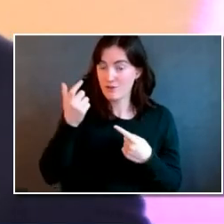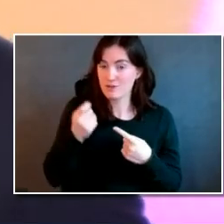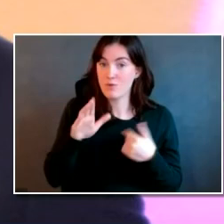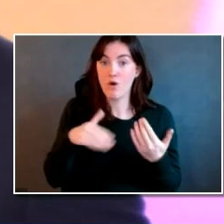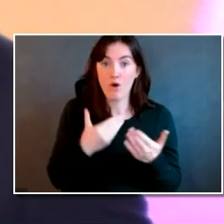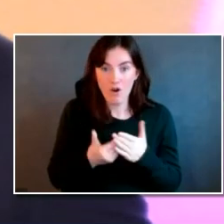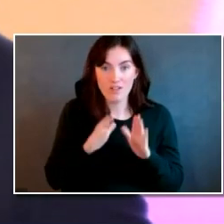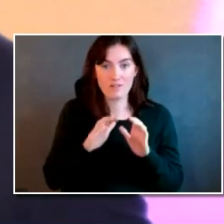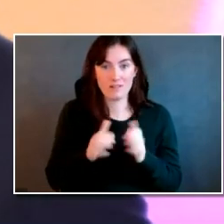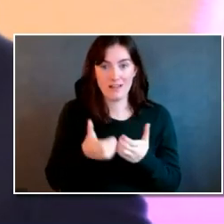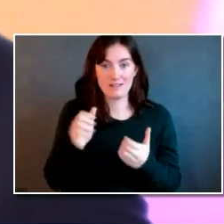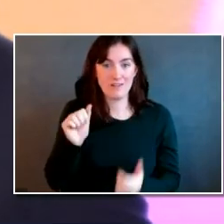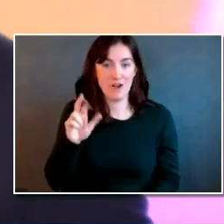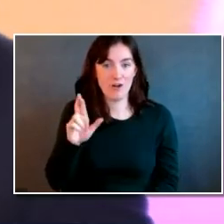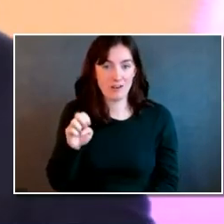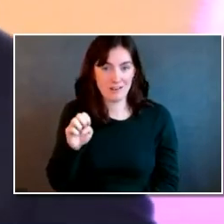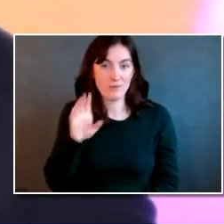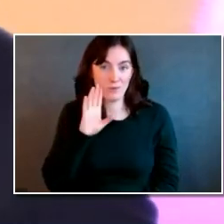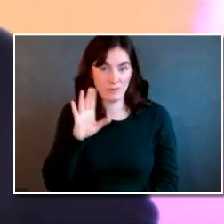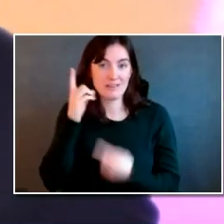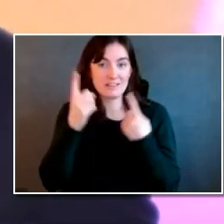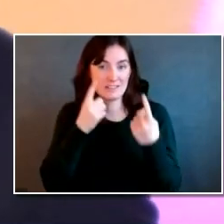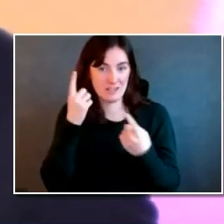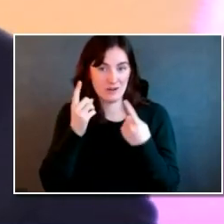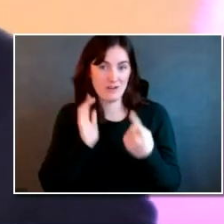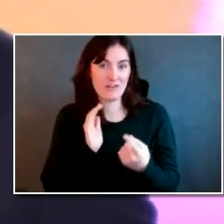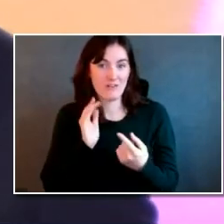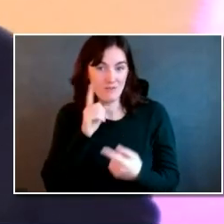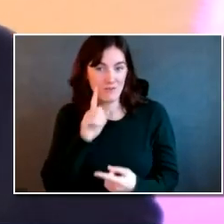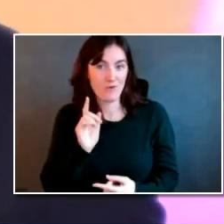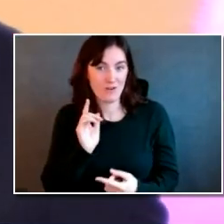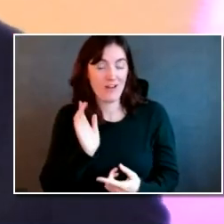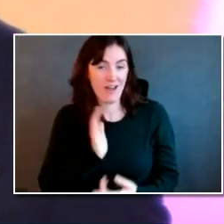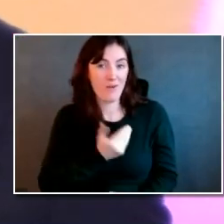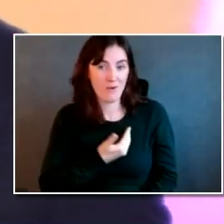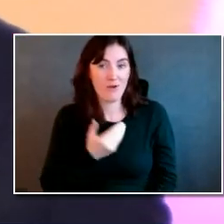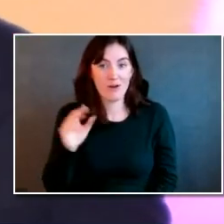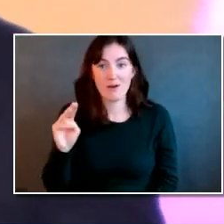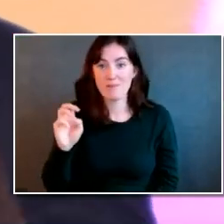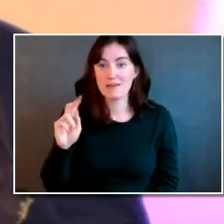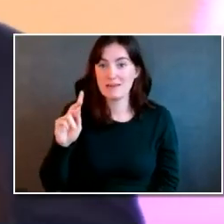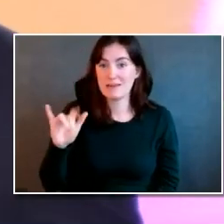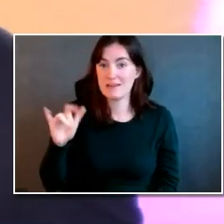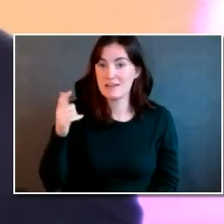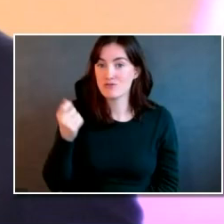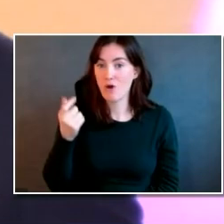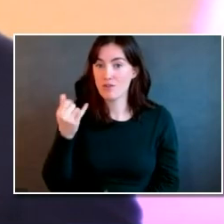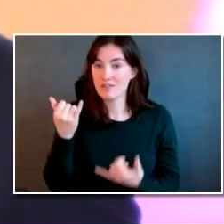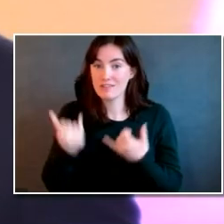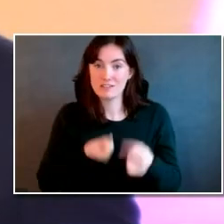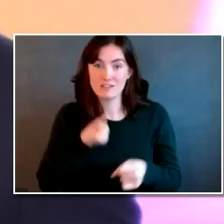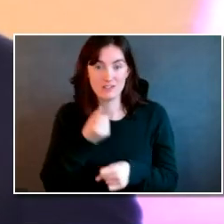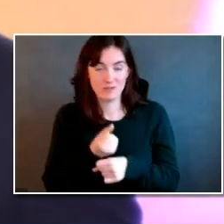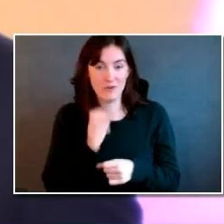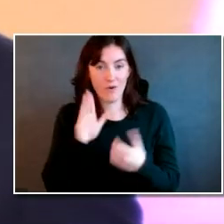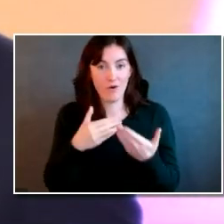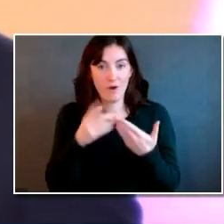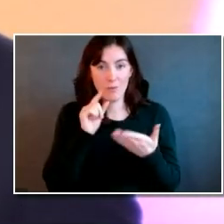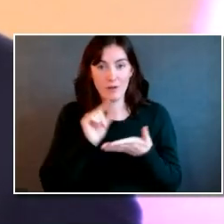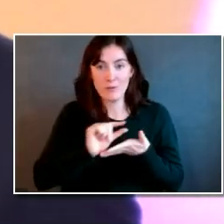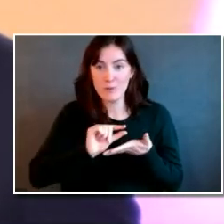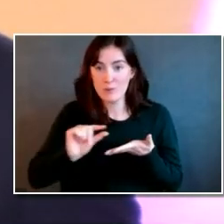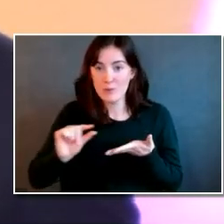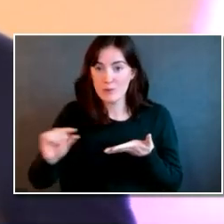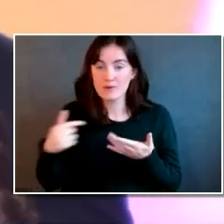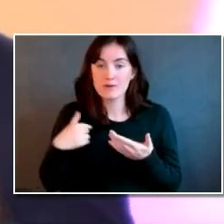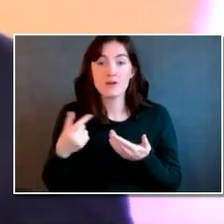ARE. They will be considered our McKinney Scholars this year. So once again, I ask for all of